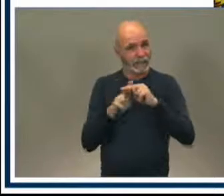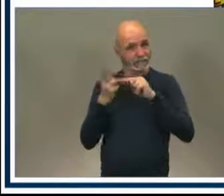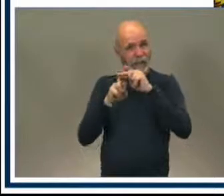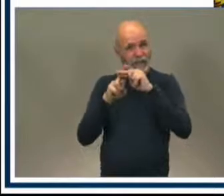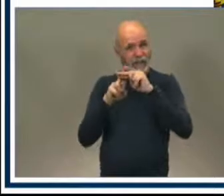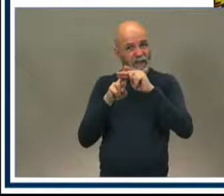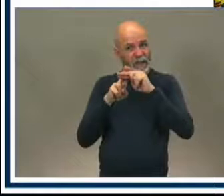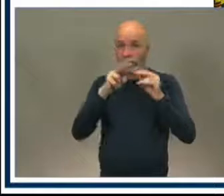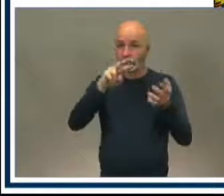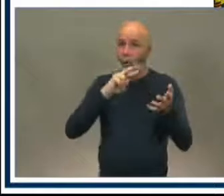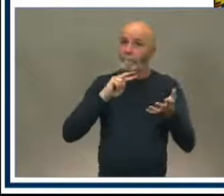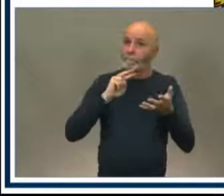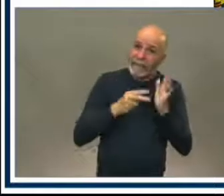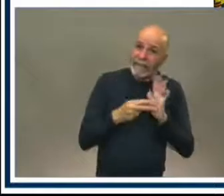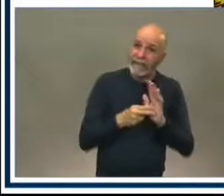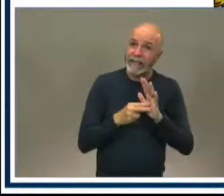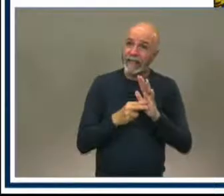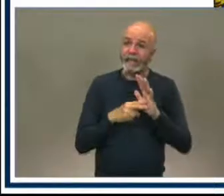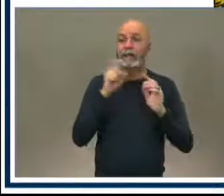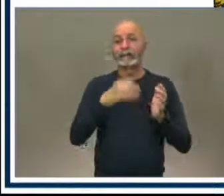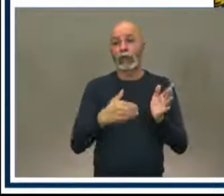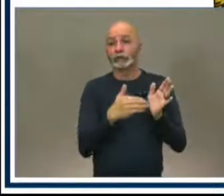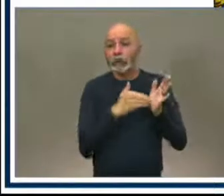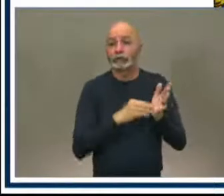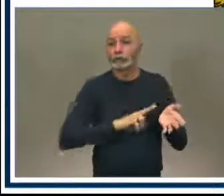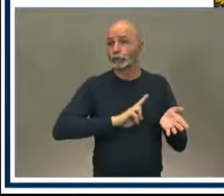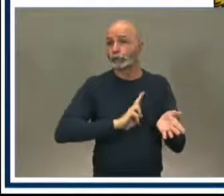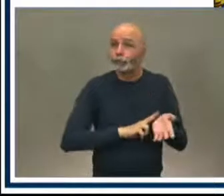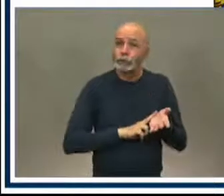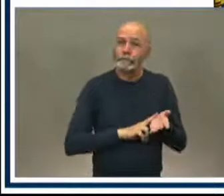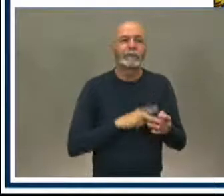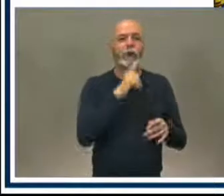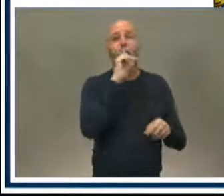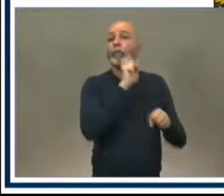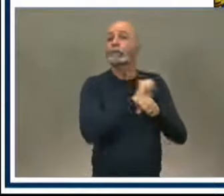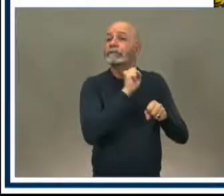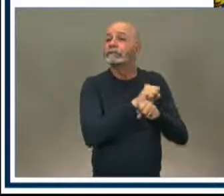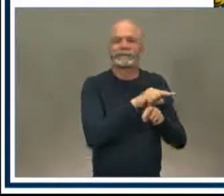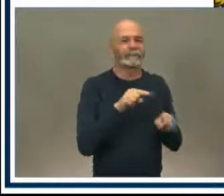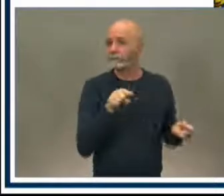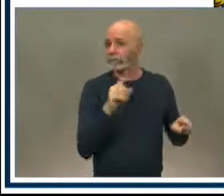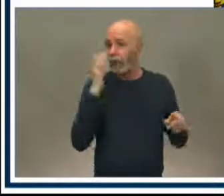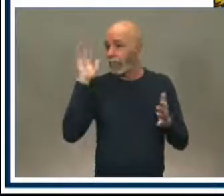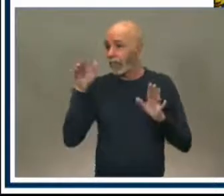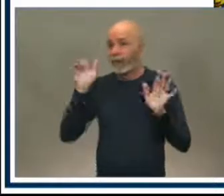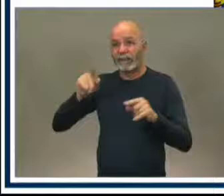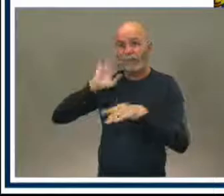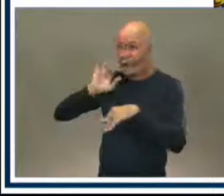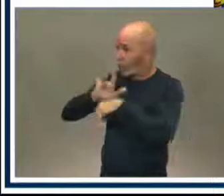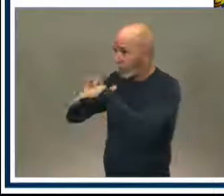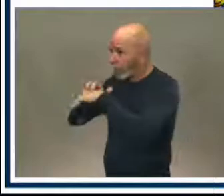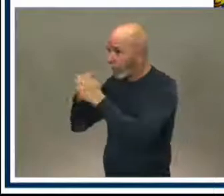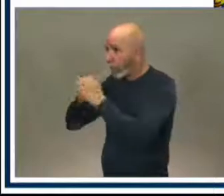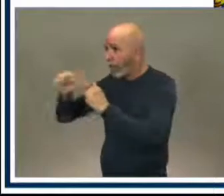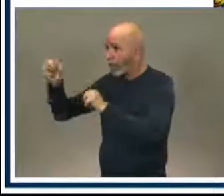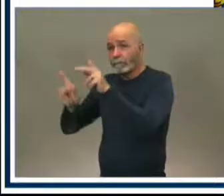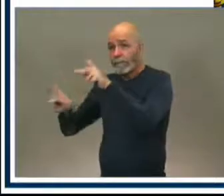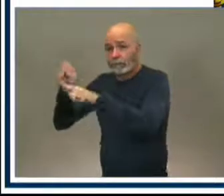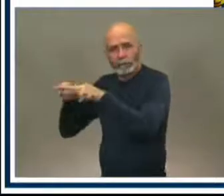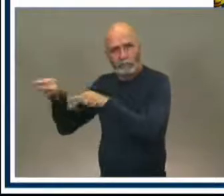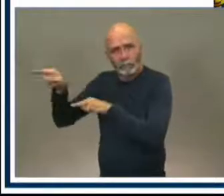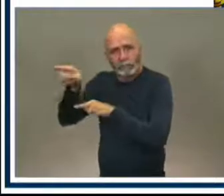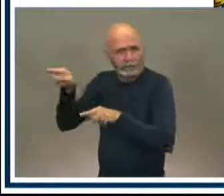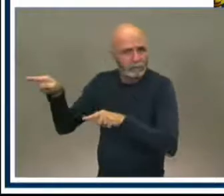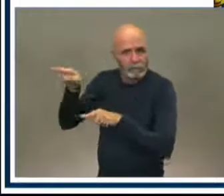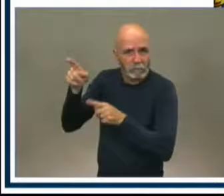require drawing frontline staff away from their ordinary jobs again, or is this thing well established enough now that